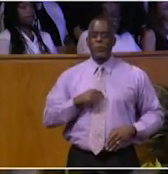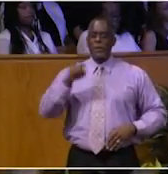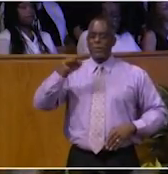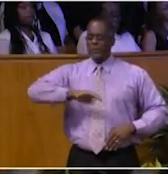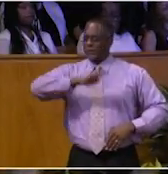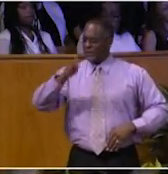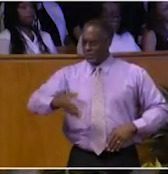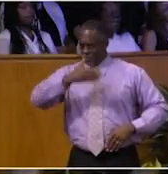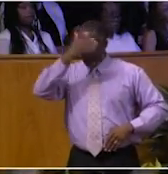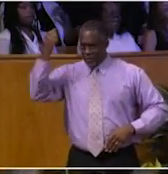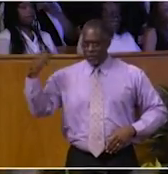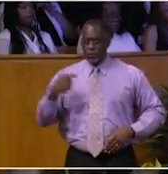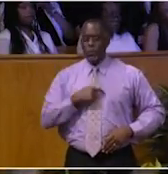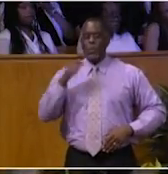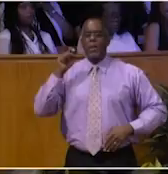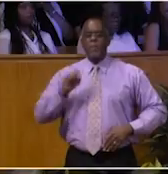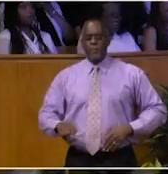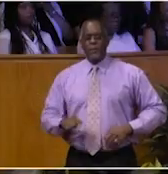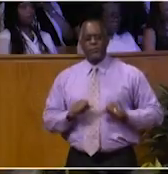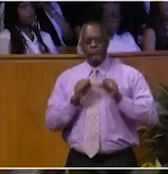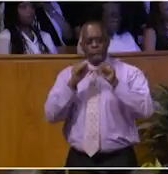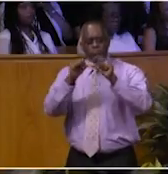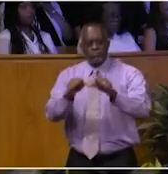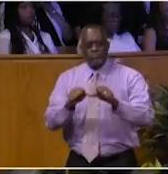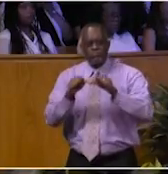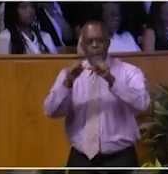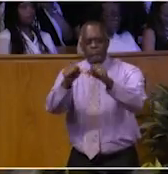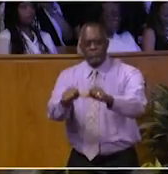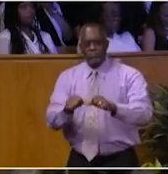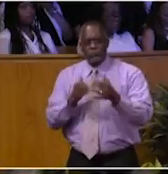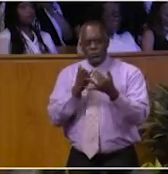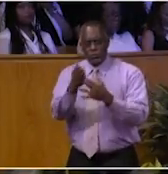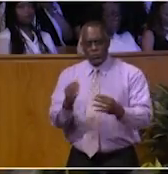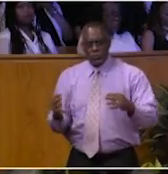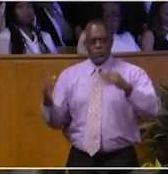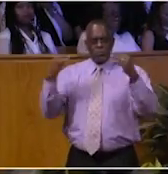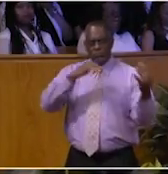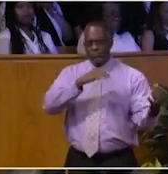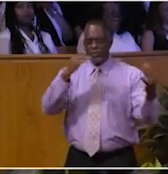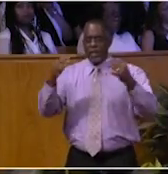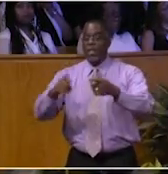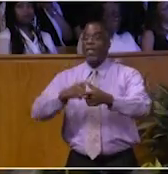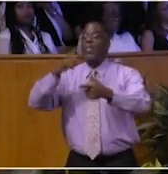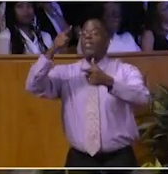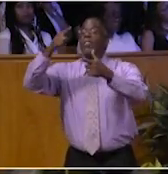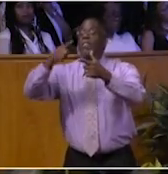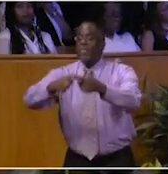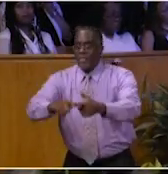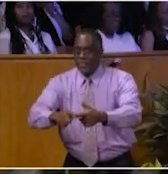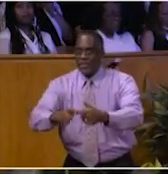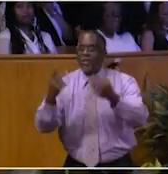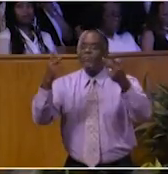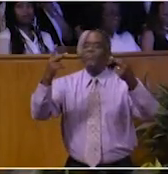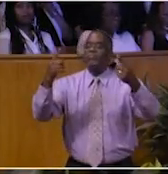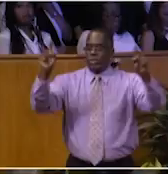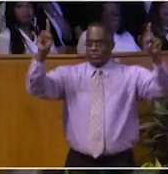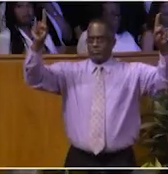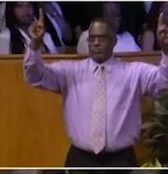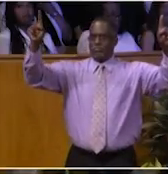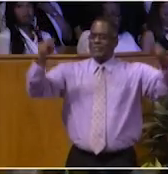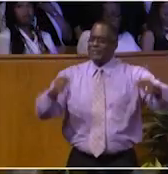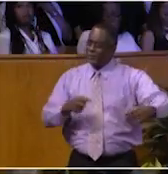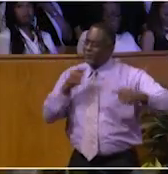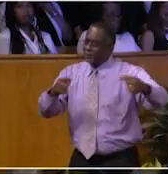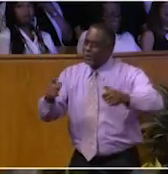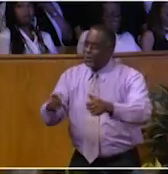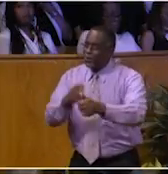forget that we've got to endure battles before victory. There will be struggles before celebration,